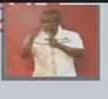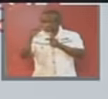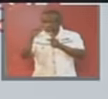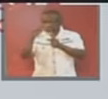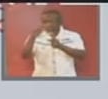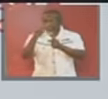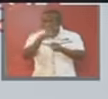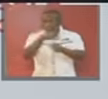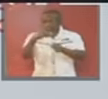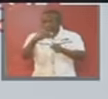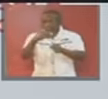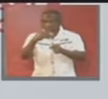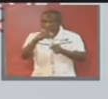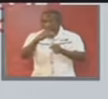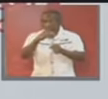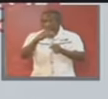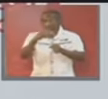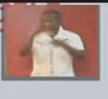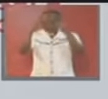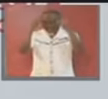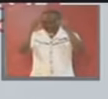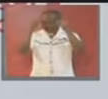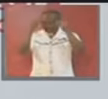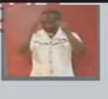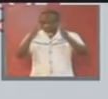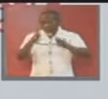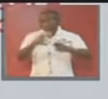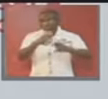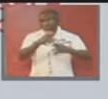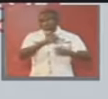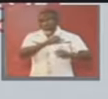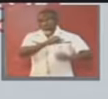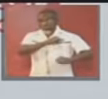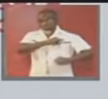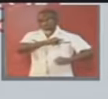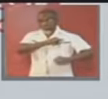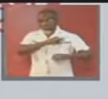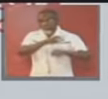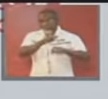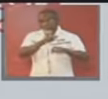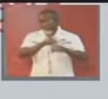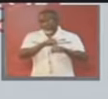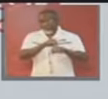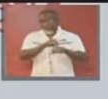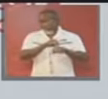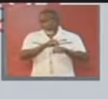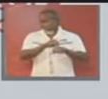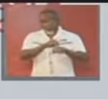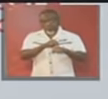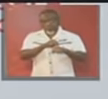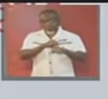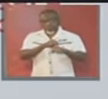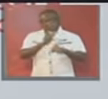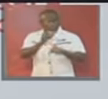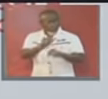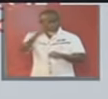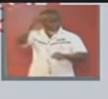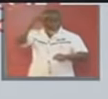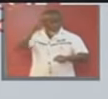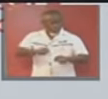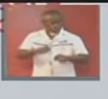that will have to be at the discretion of the person. It is not mandatory because of